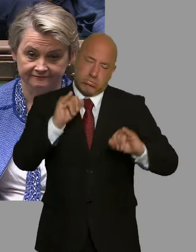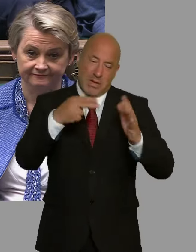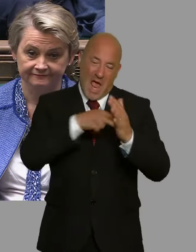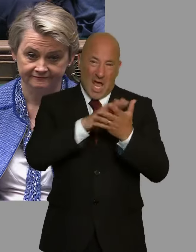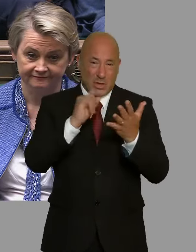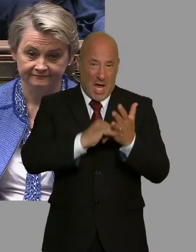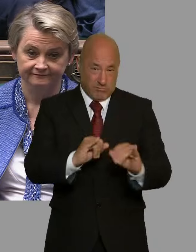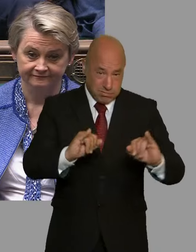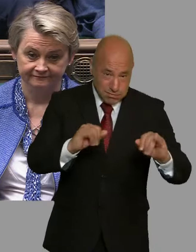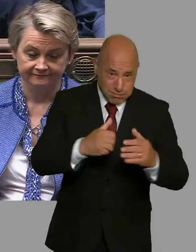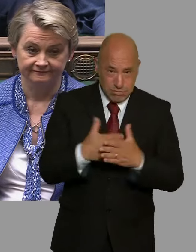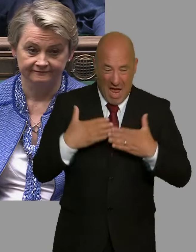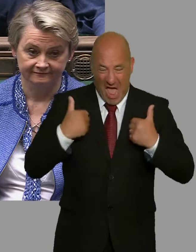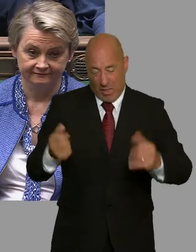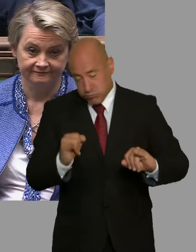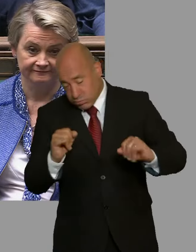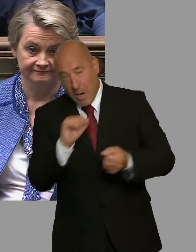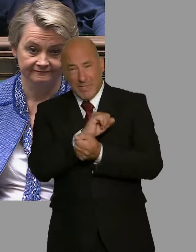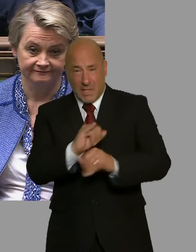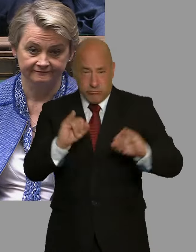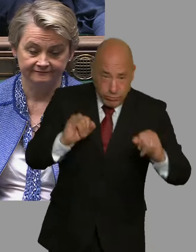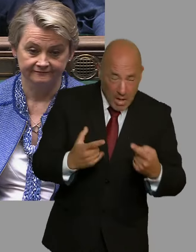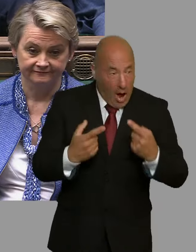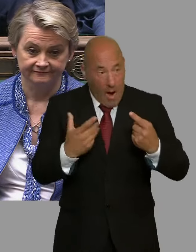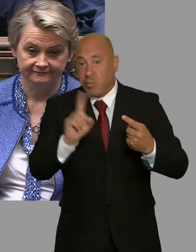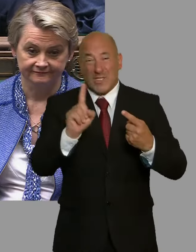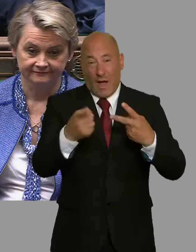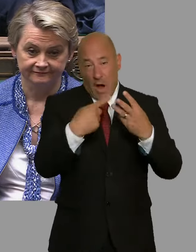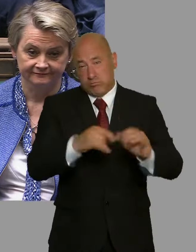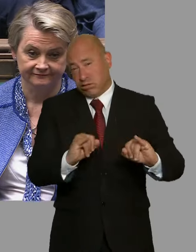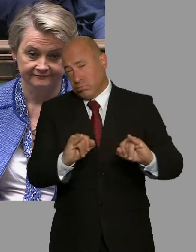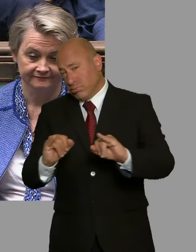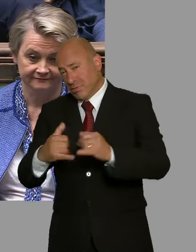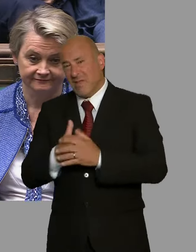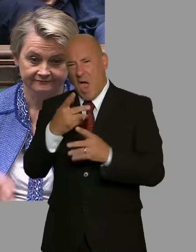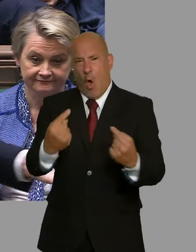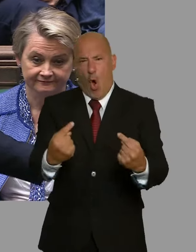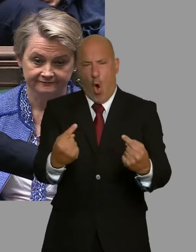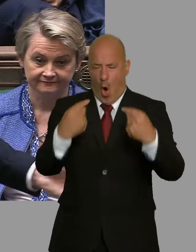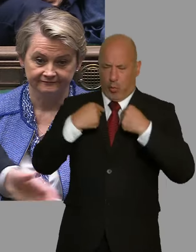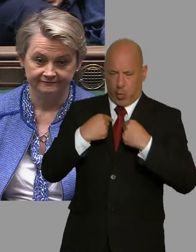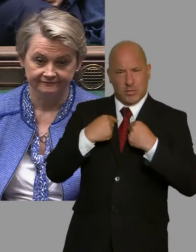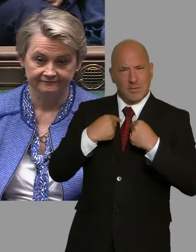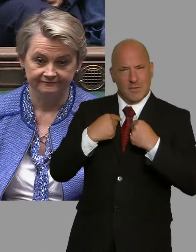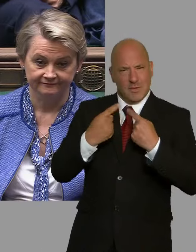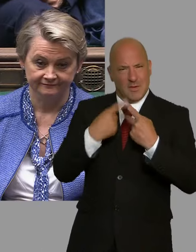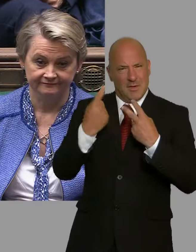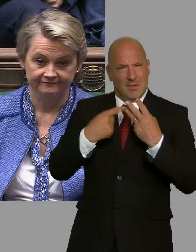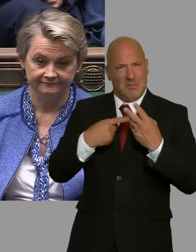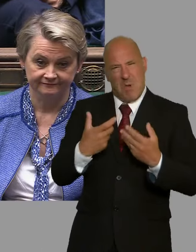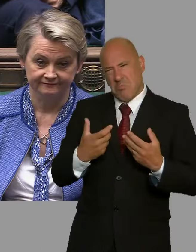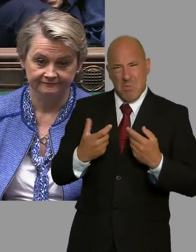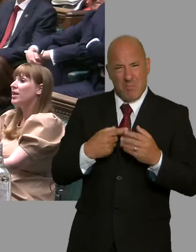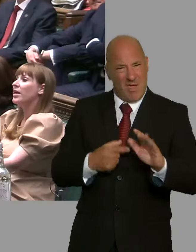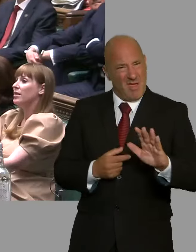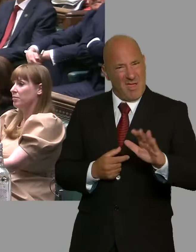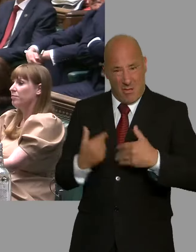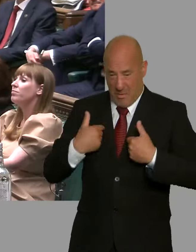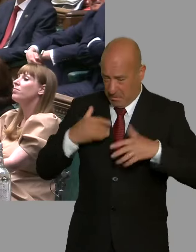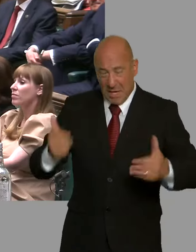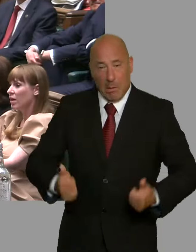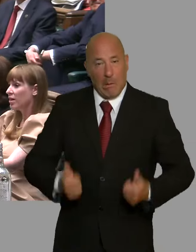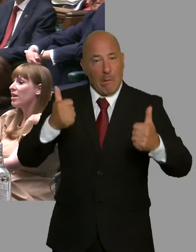and they're absolutely right to complain about it. She wants to talk about the Deputy Prime Minister. The Deputy Prime Minister, working with the Chancellor, building 1.5